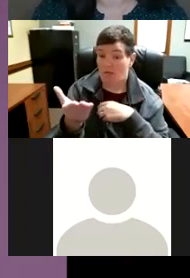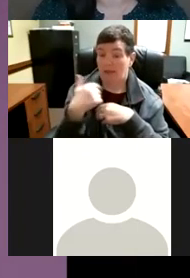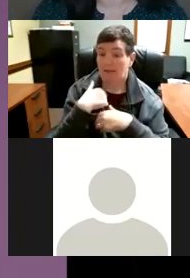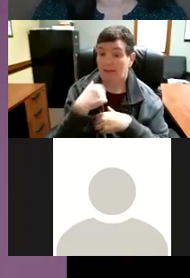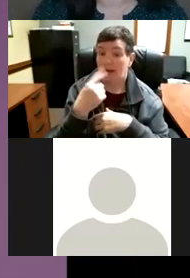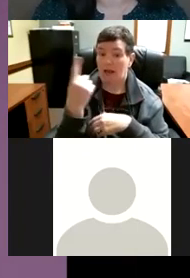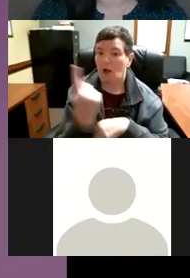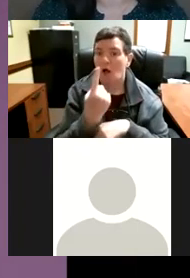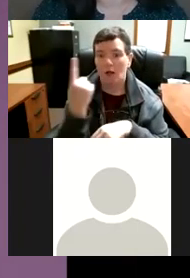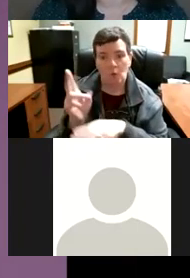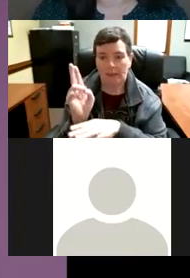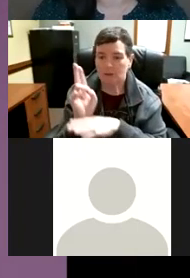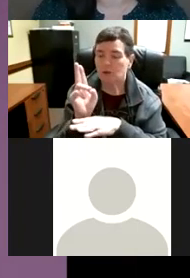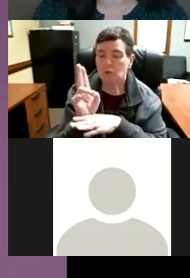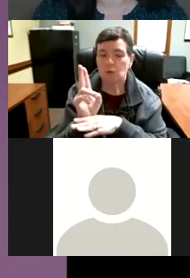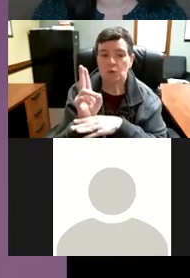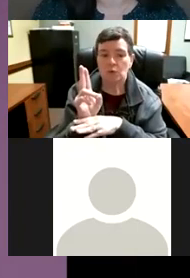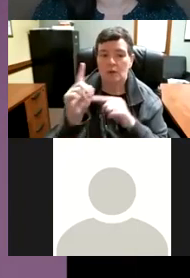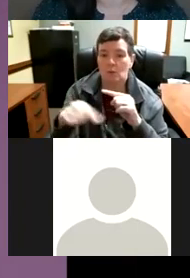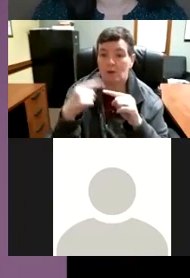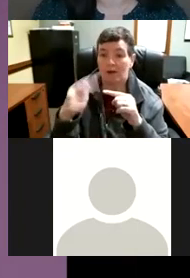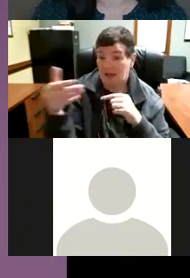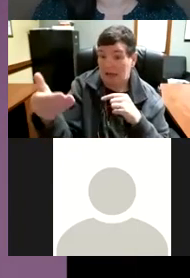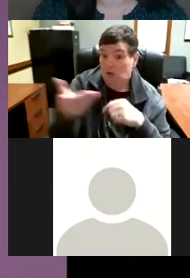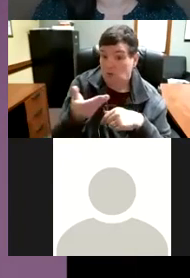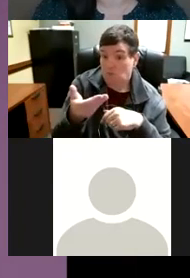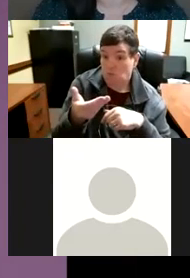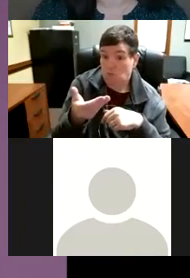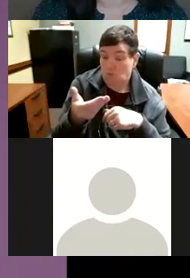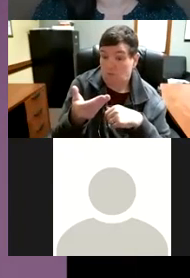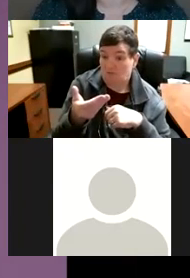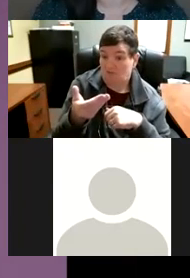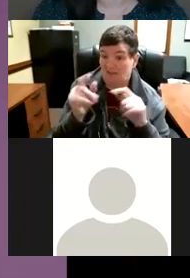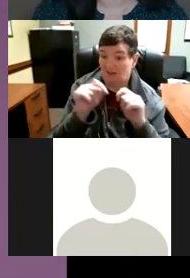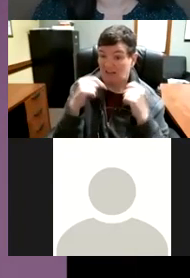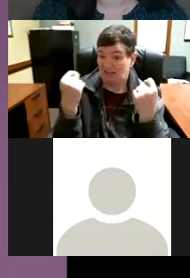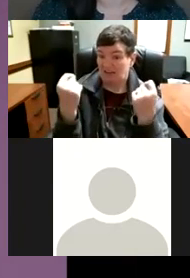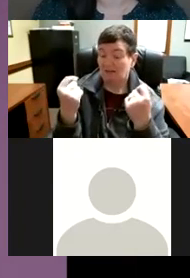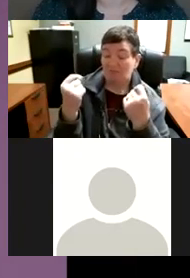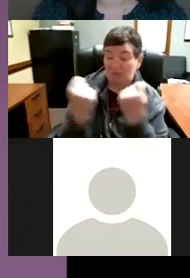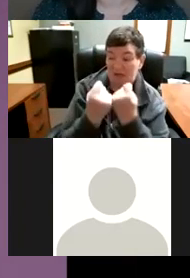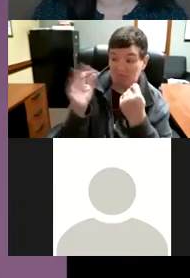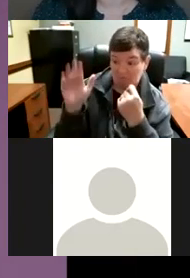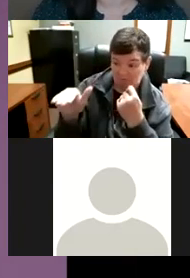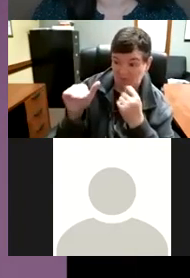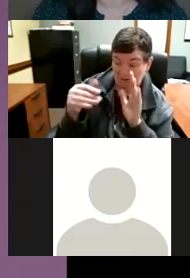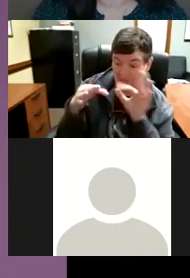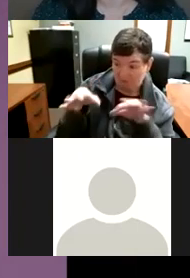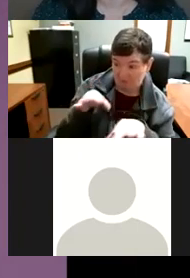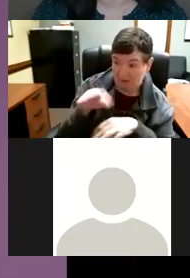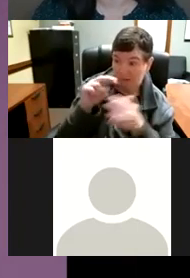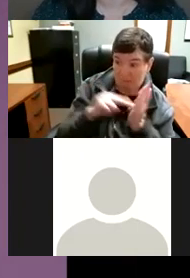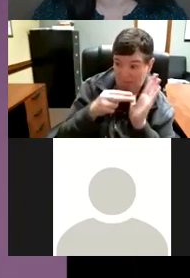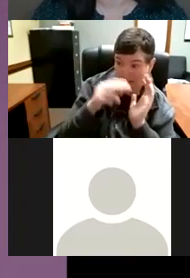always use when I'm first introducing a team to using an